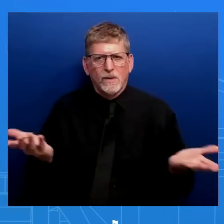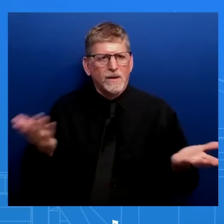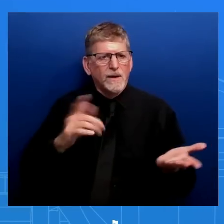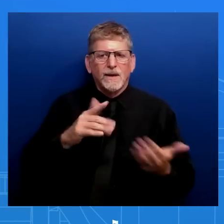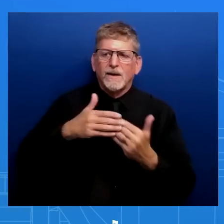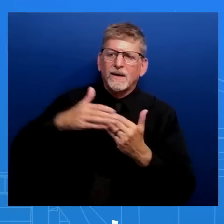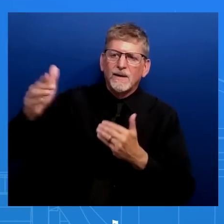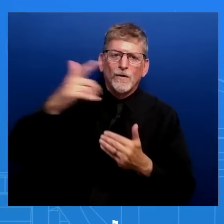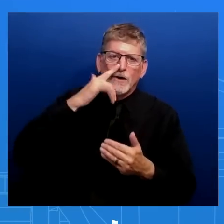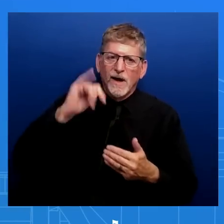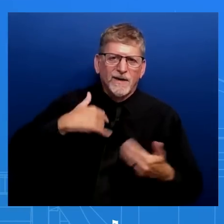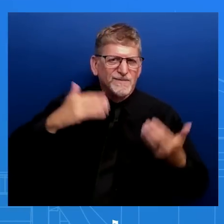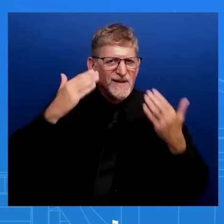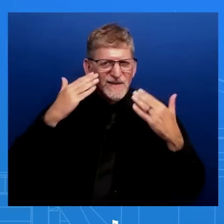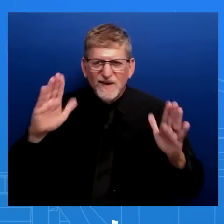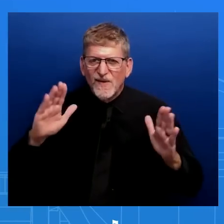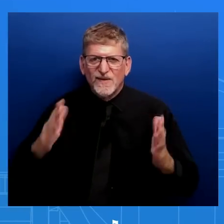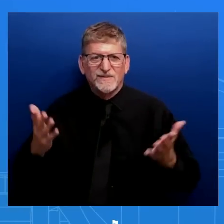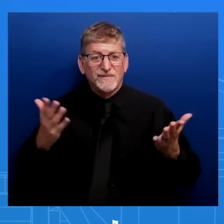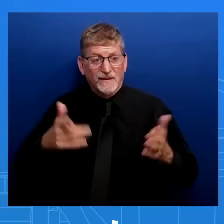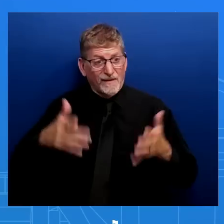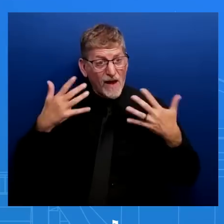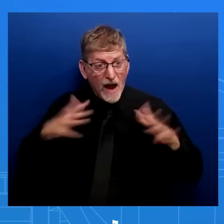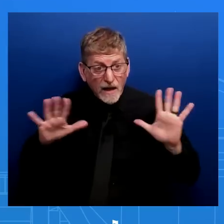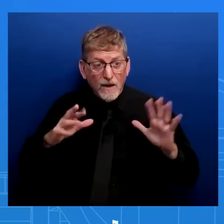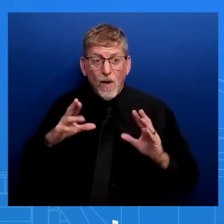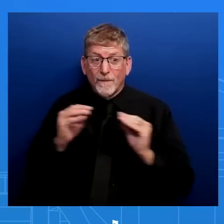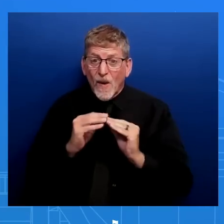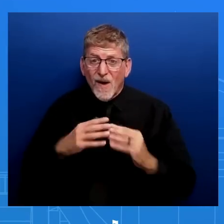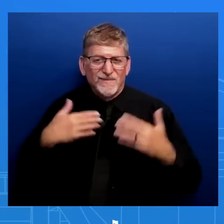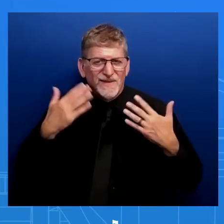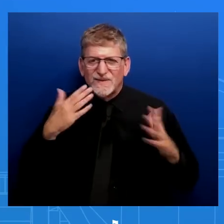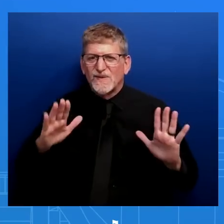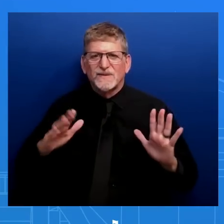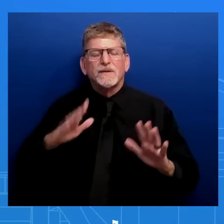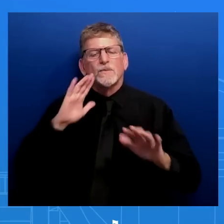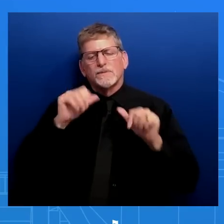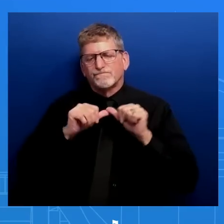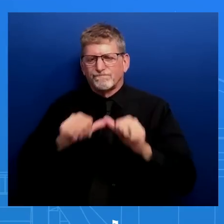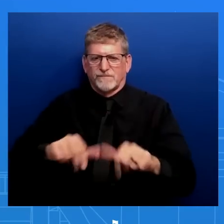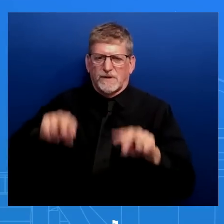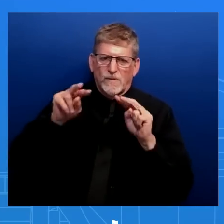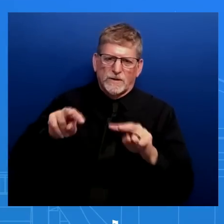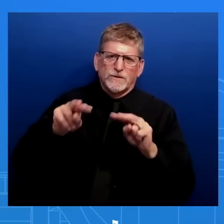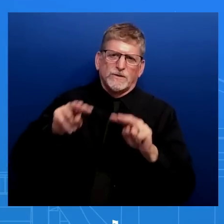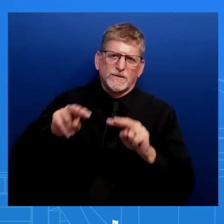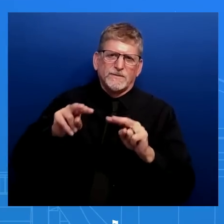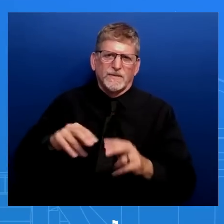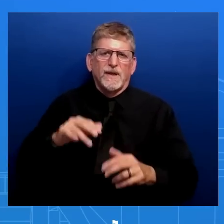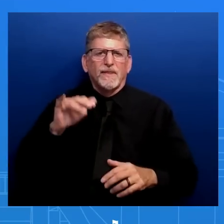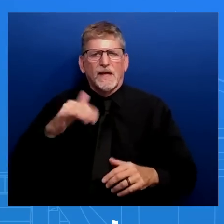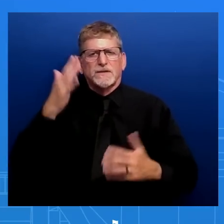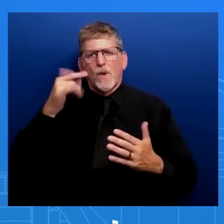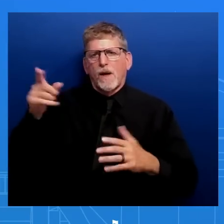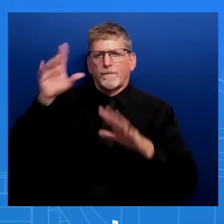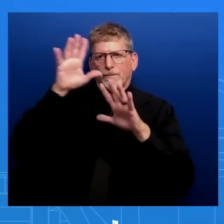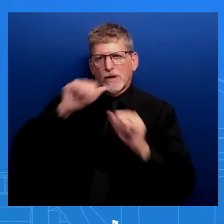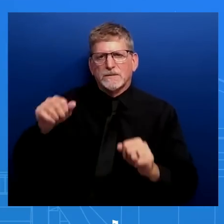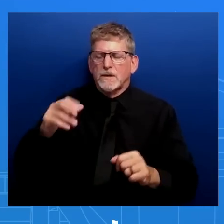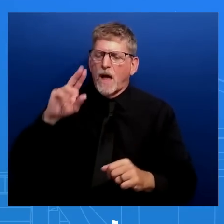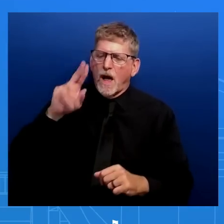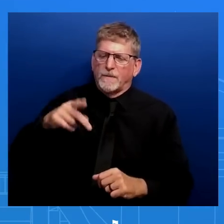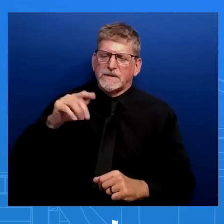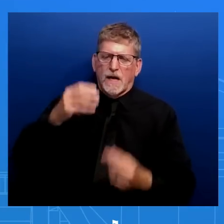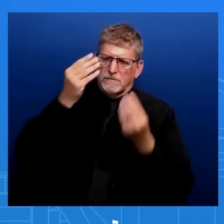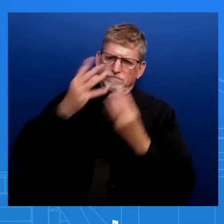end, which is why we are going to continue to monitor it and why the president is still getting routinely updated and will in the coming days. And very